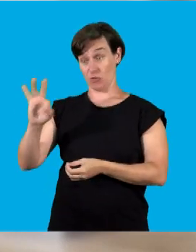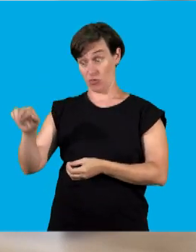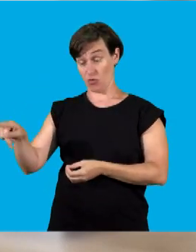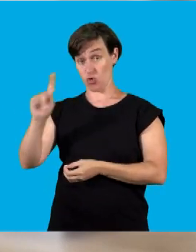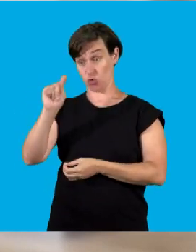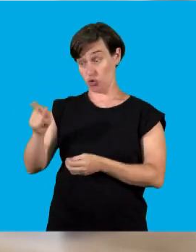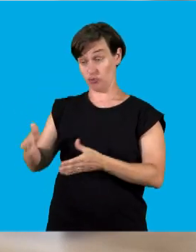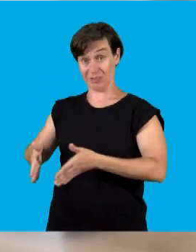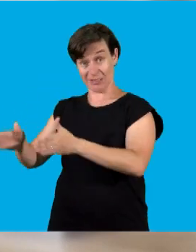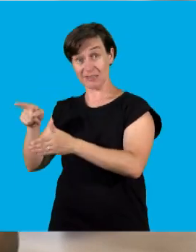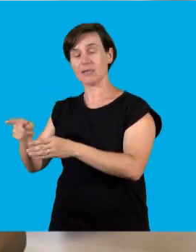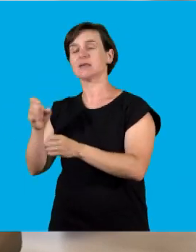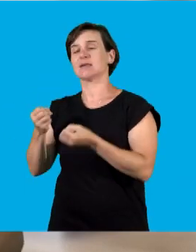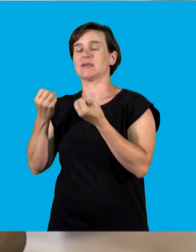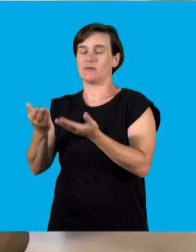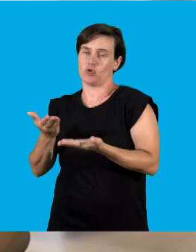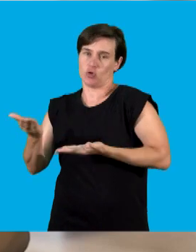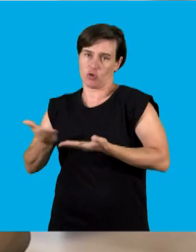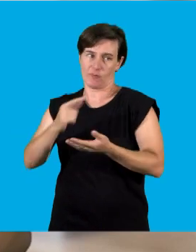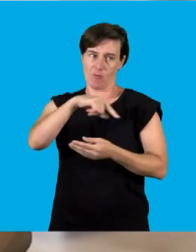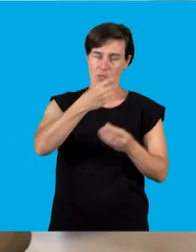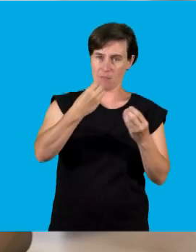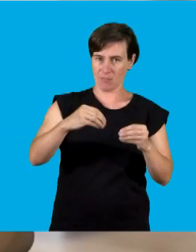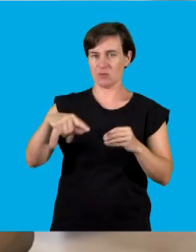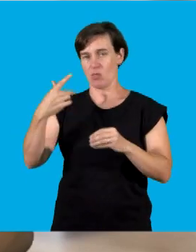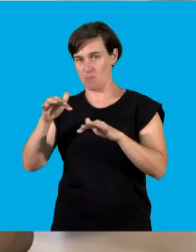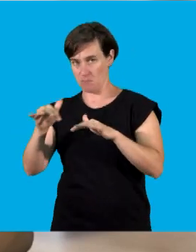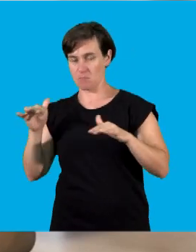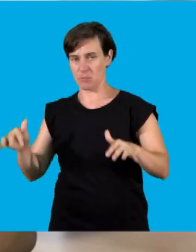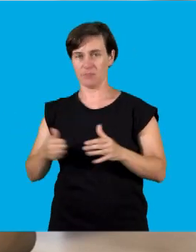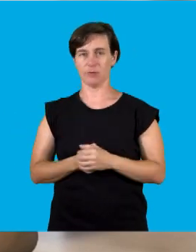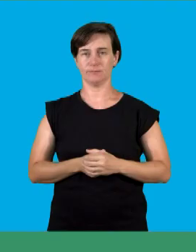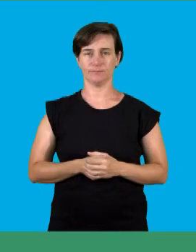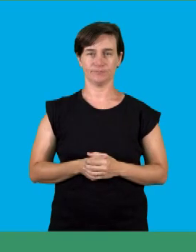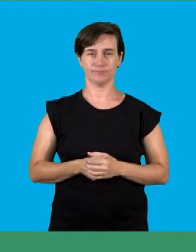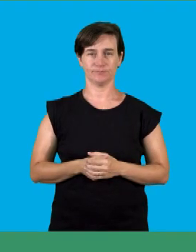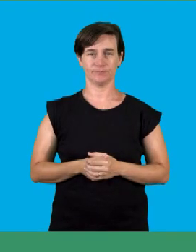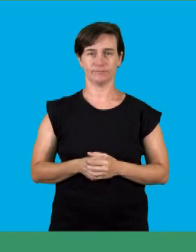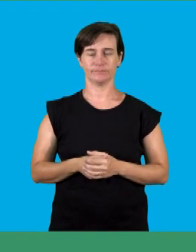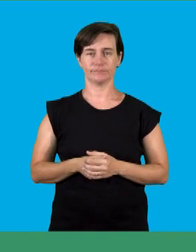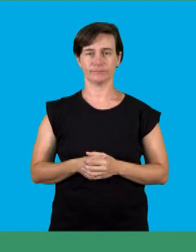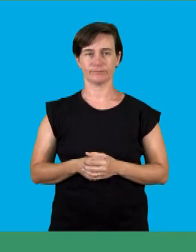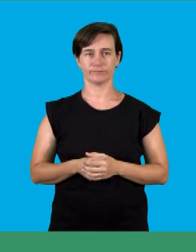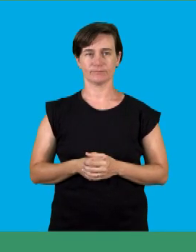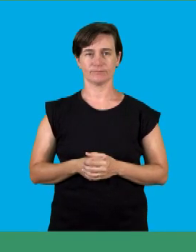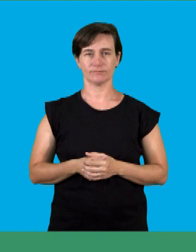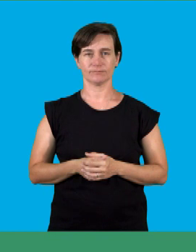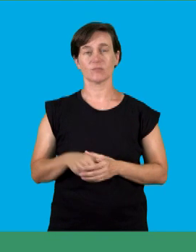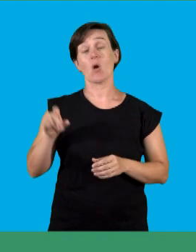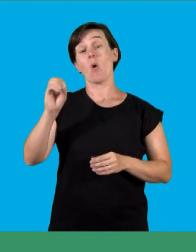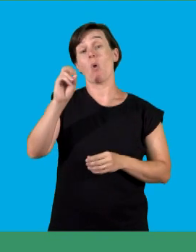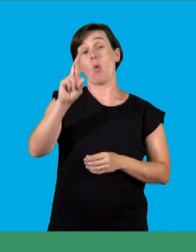the service to other businesses. You will see as we continue how do they provide the service. This sector is also known